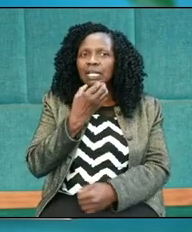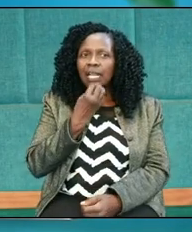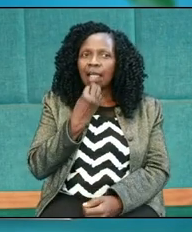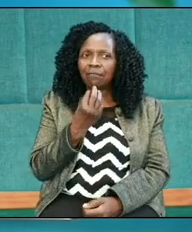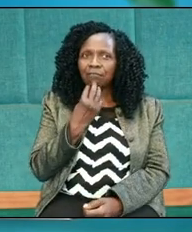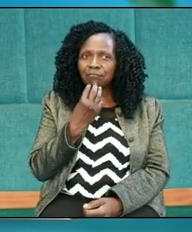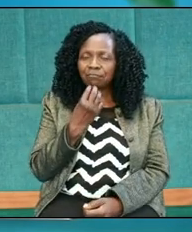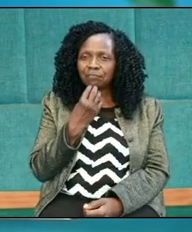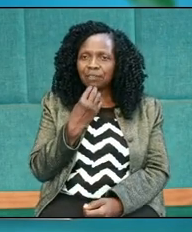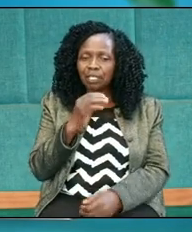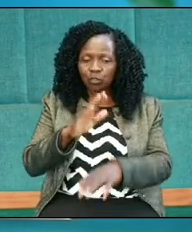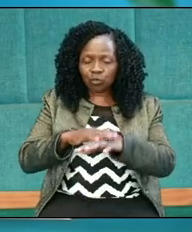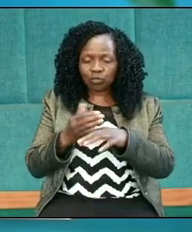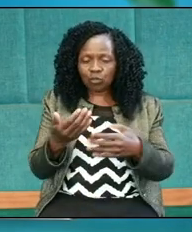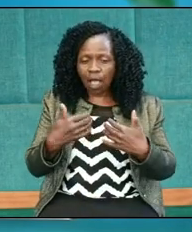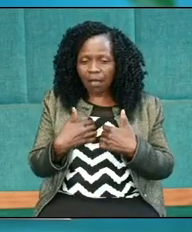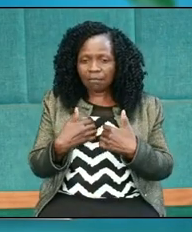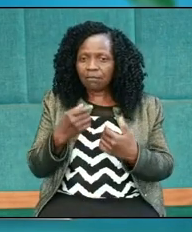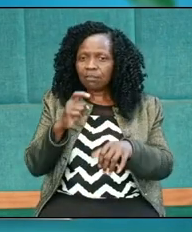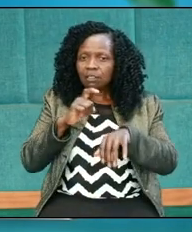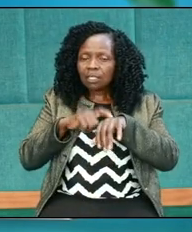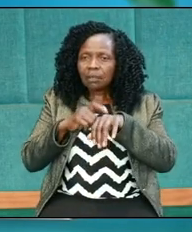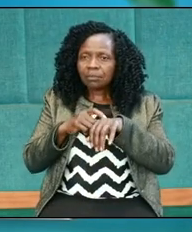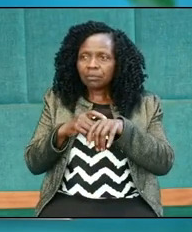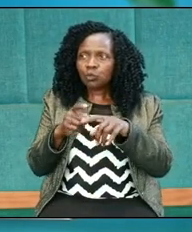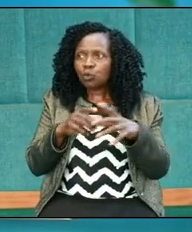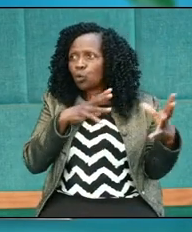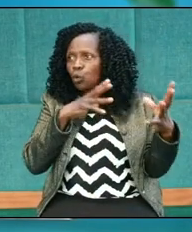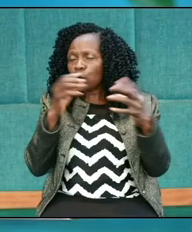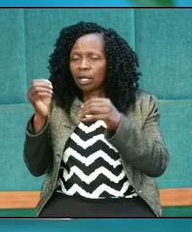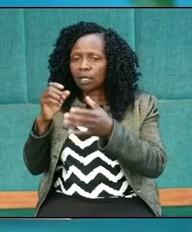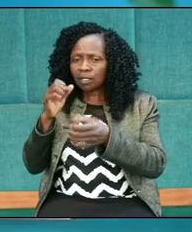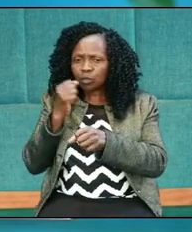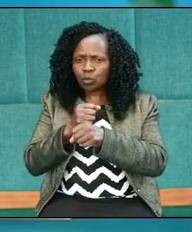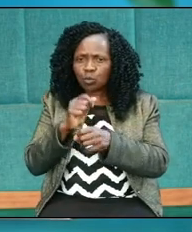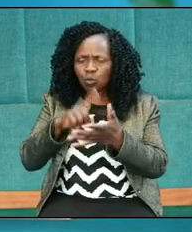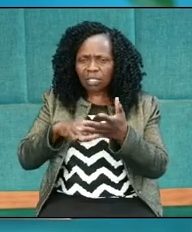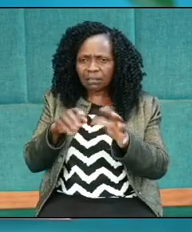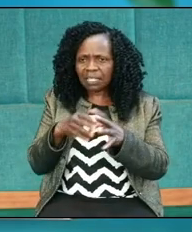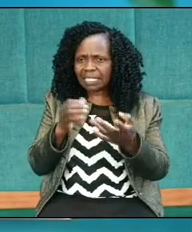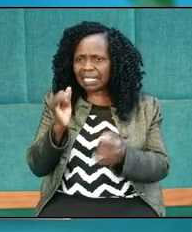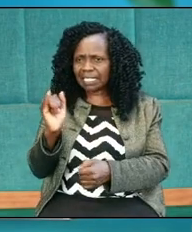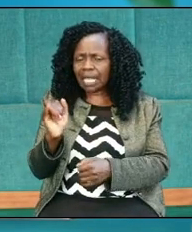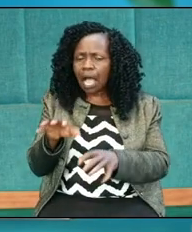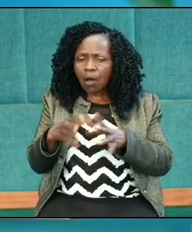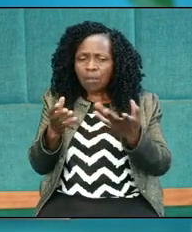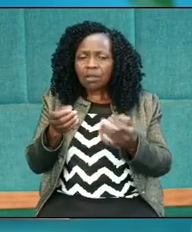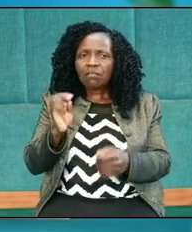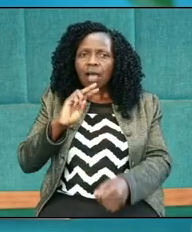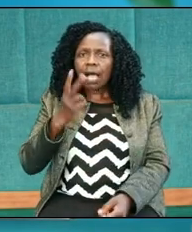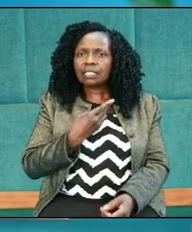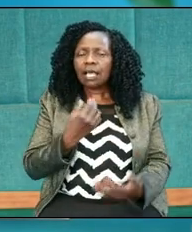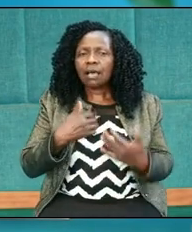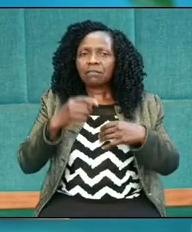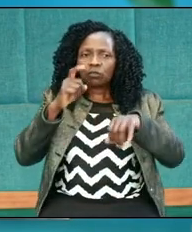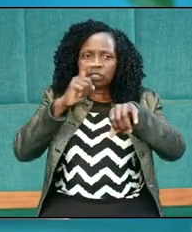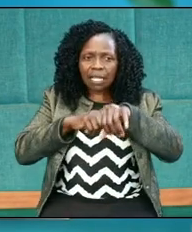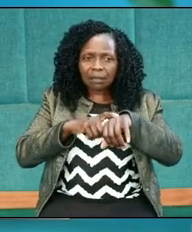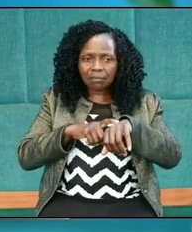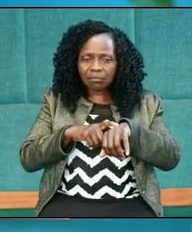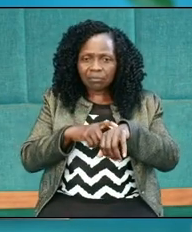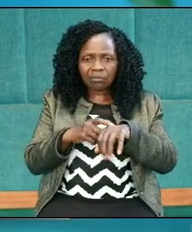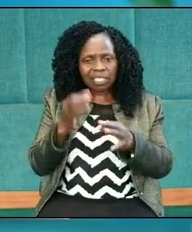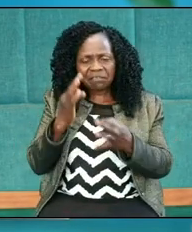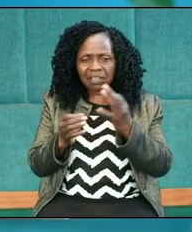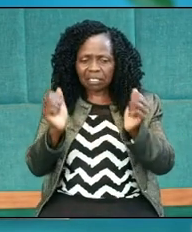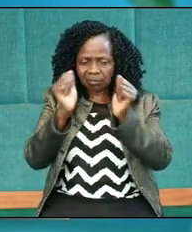been told that it's good to have time, a me time, you go and do whatever it is. How many of us have got, even if it is 10 minutes,